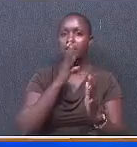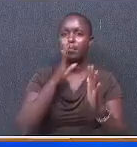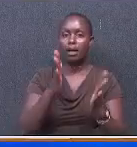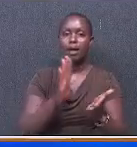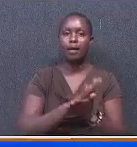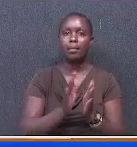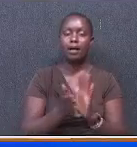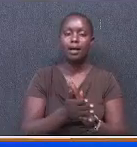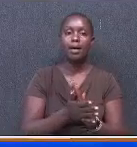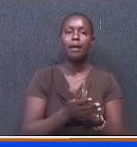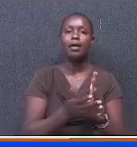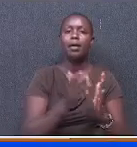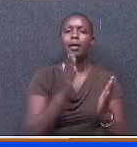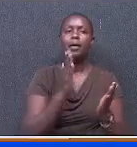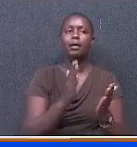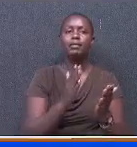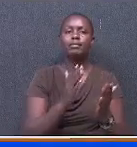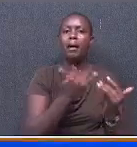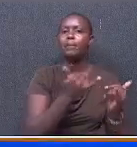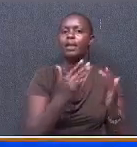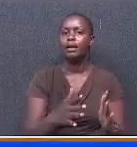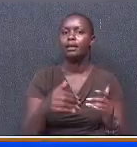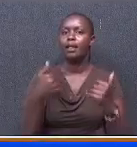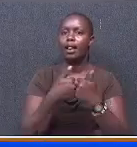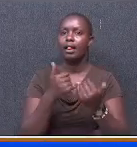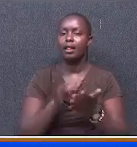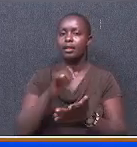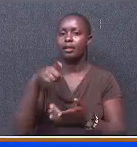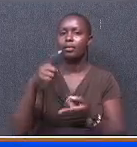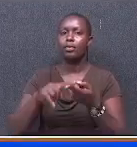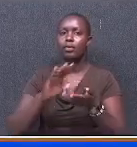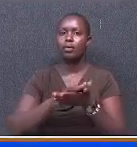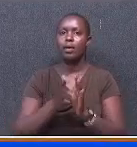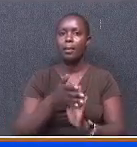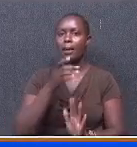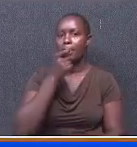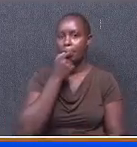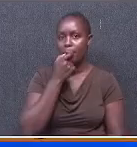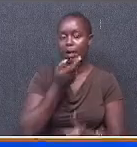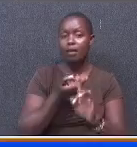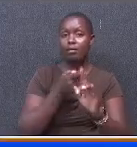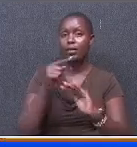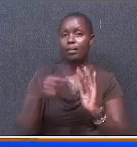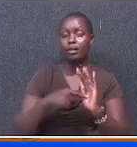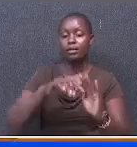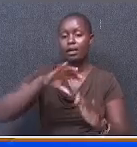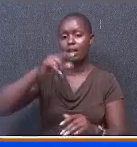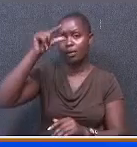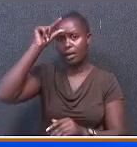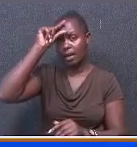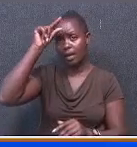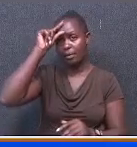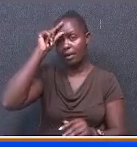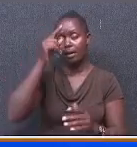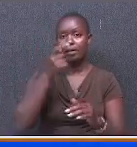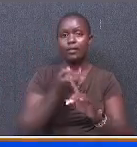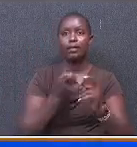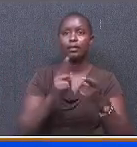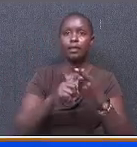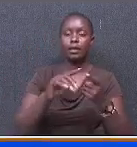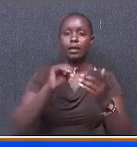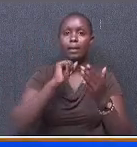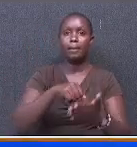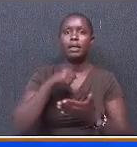player in a game that is supposed to be a referee. However, amid the wrangles, the county government passed a supplementary budget